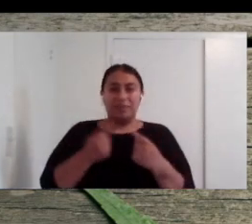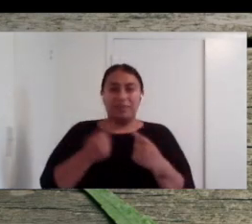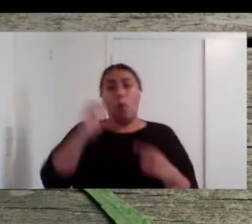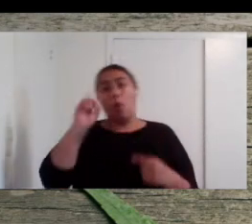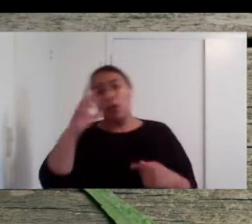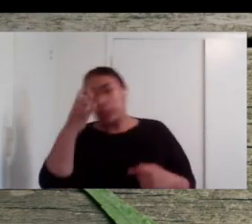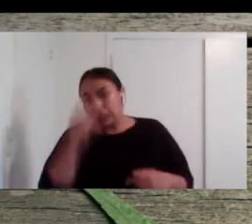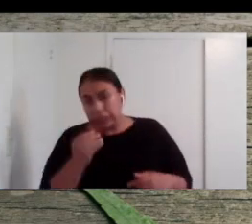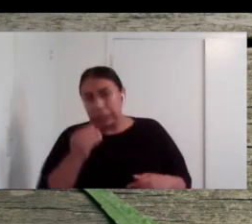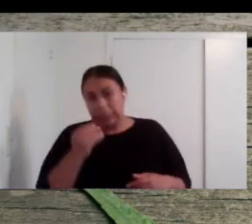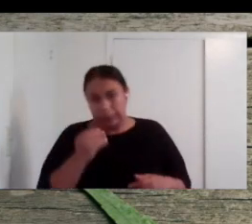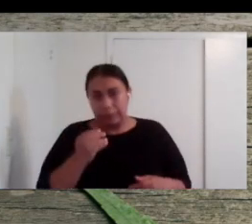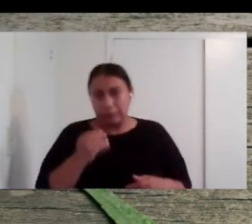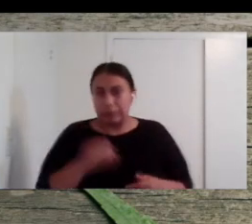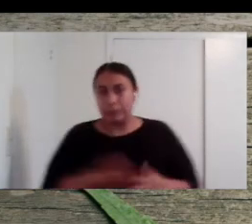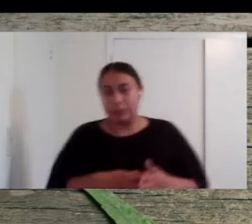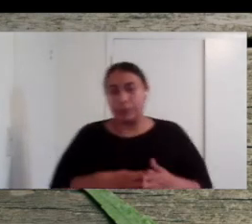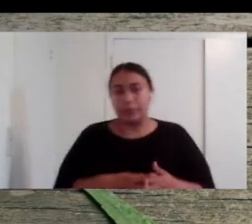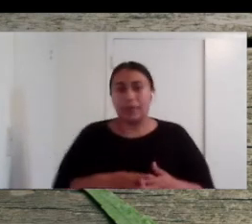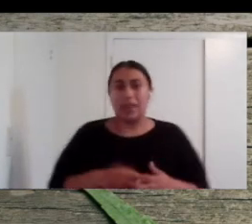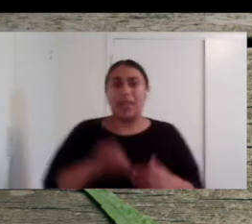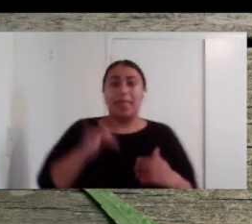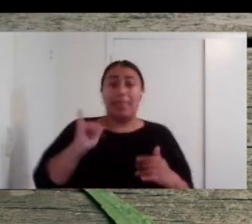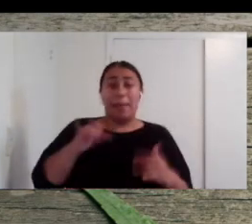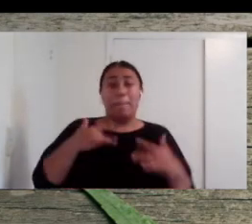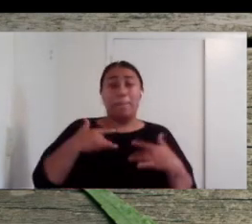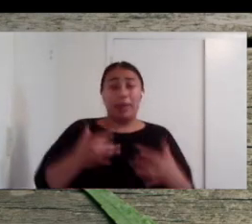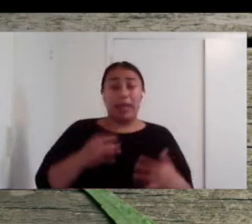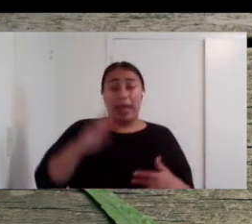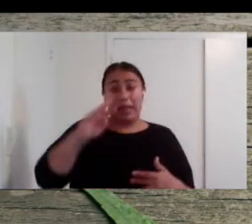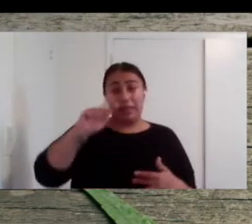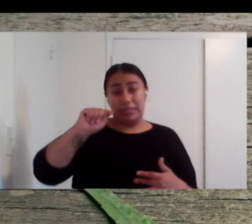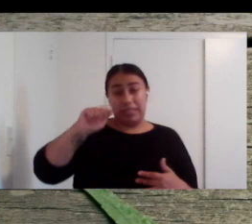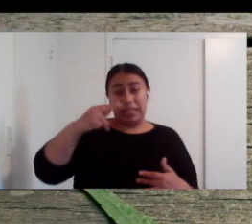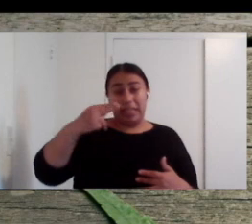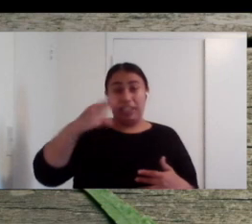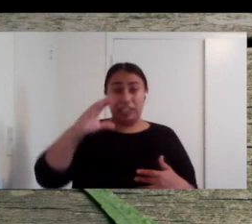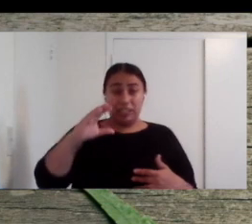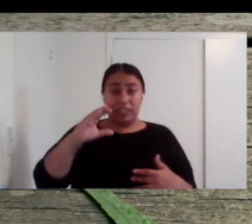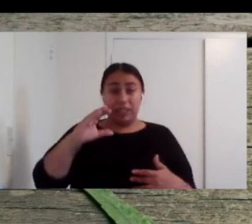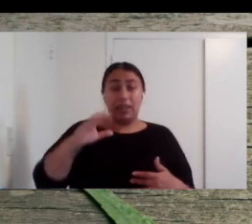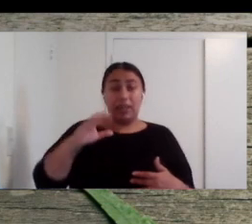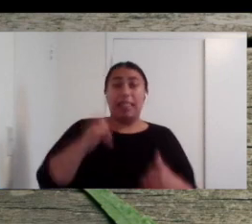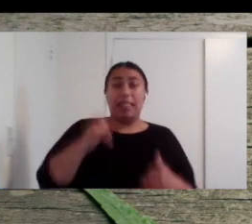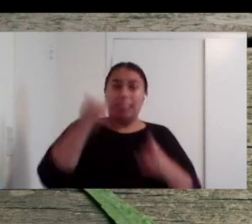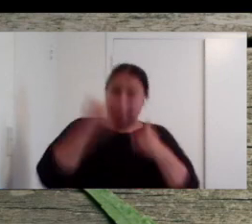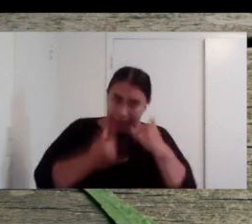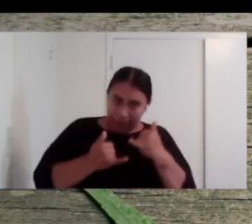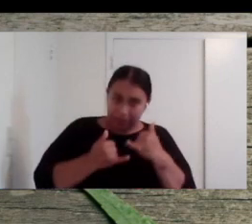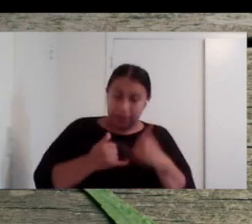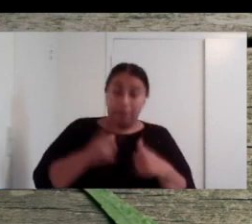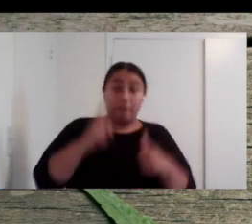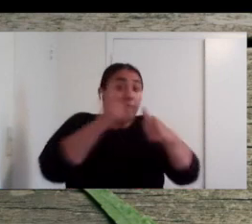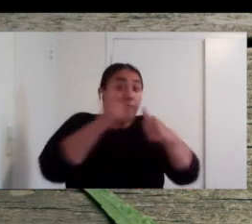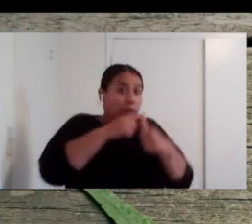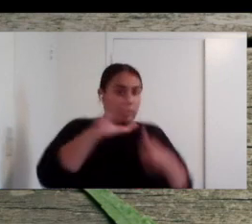and that might still be the case, but they're saying that the symptomatology is far better controlled with the use of medical cannabis. Again, that's just a potential prediction from